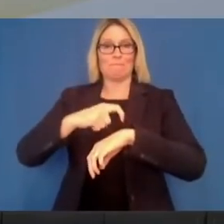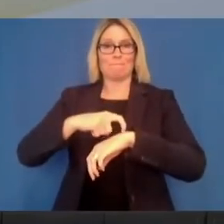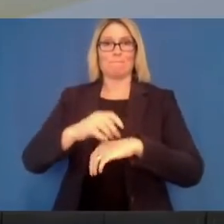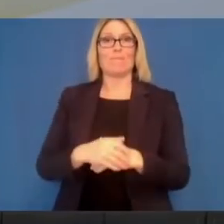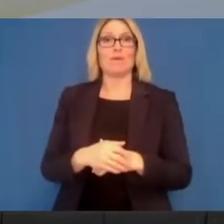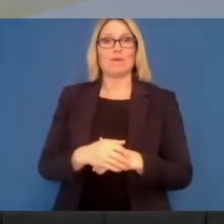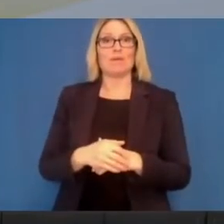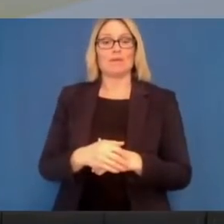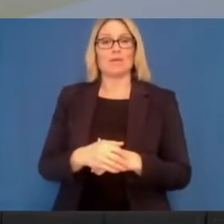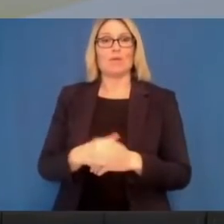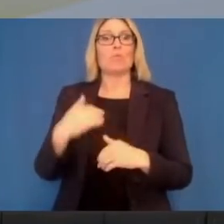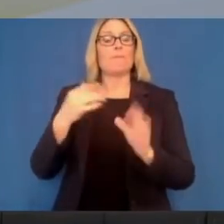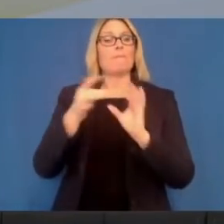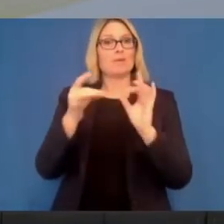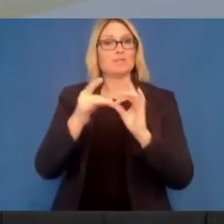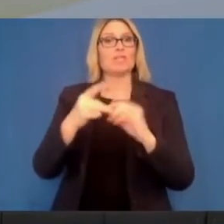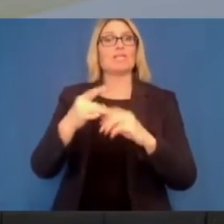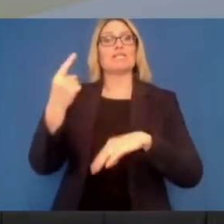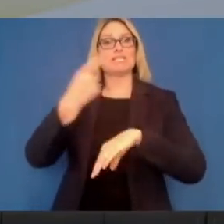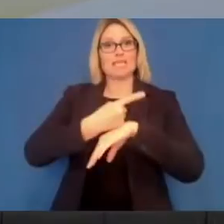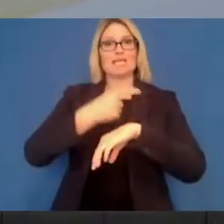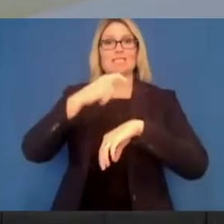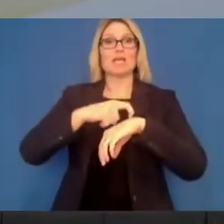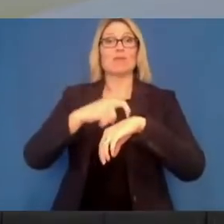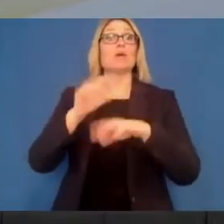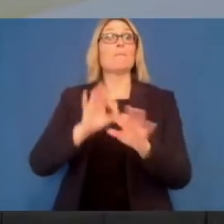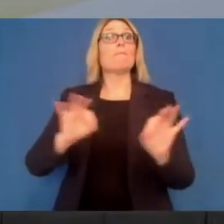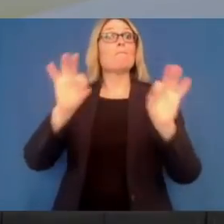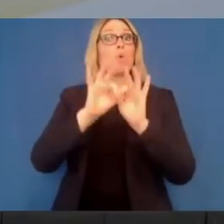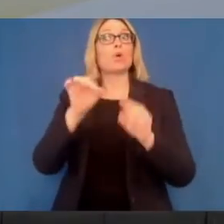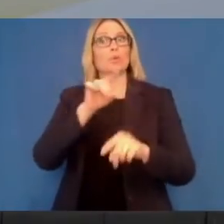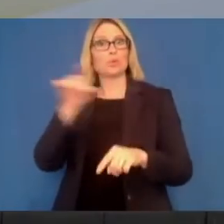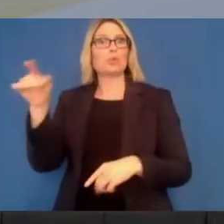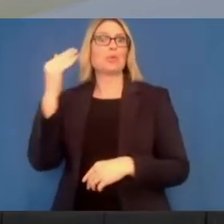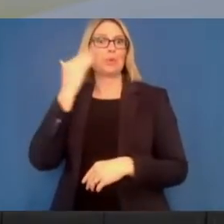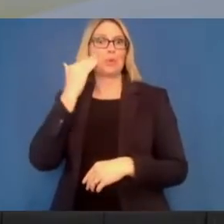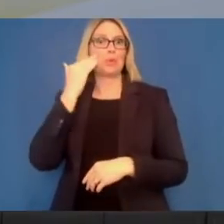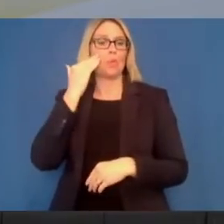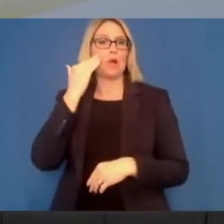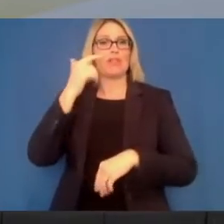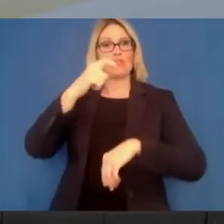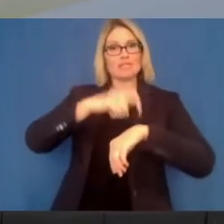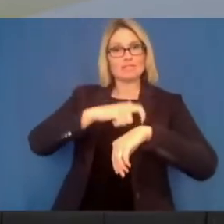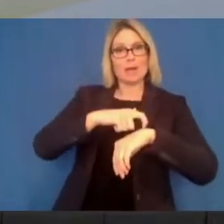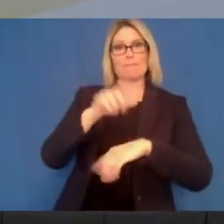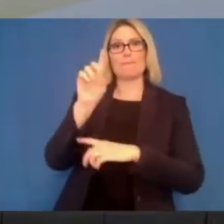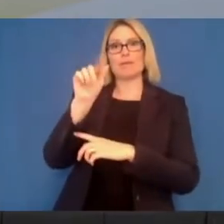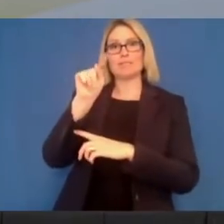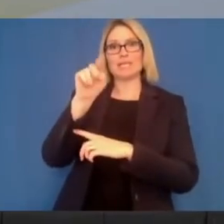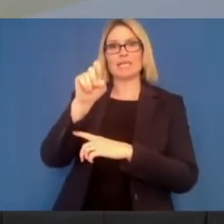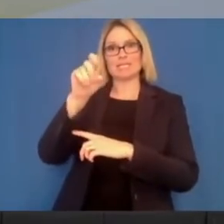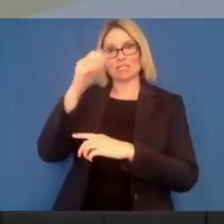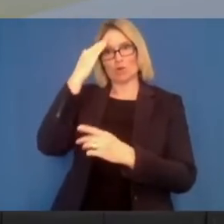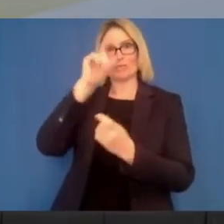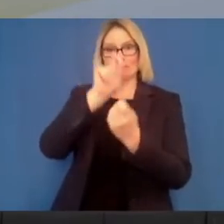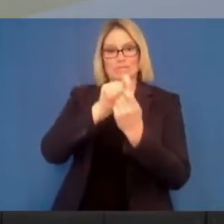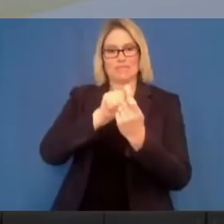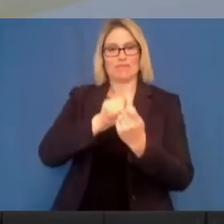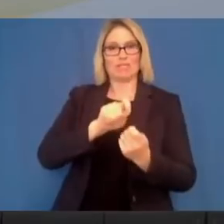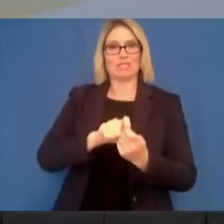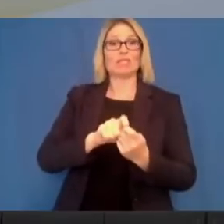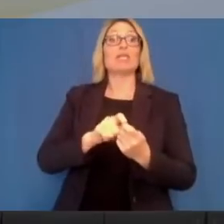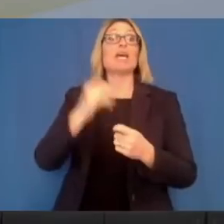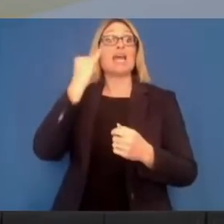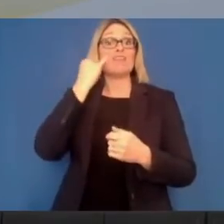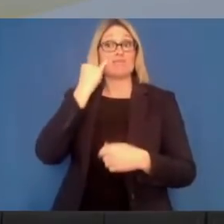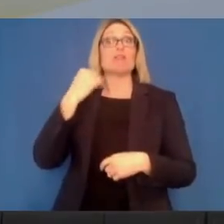are mentioning dates and times because I think it's important for people to know those details, should